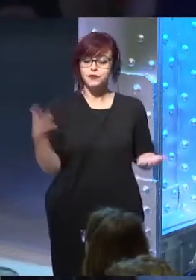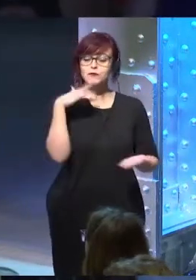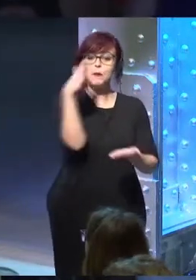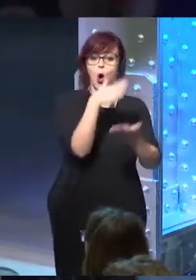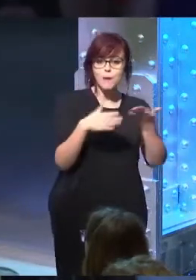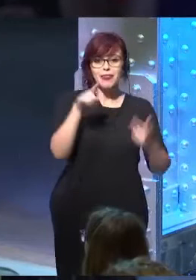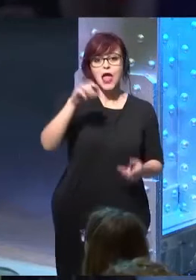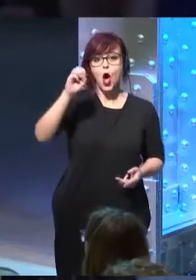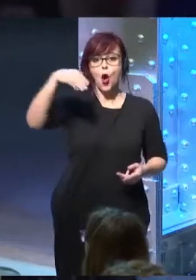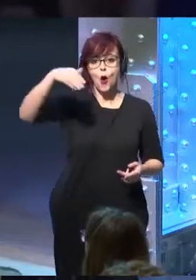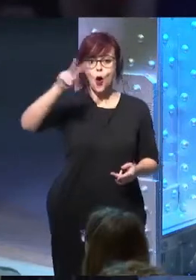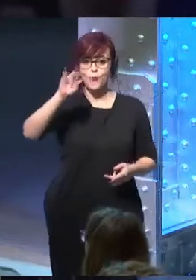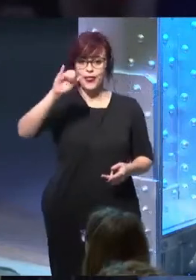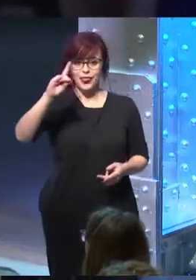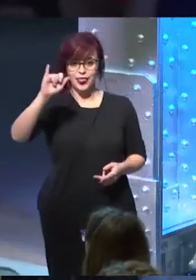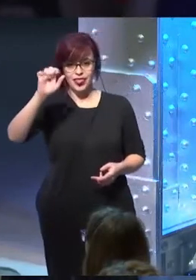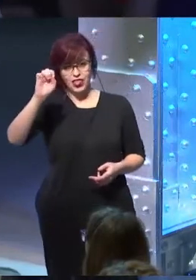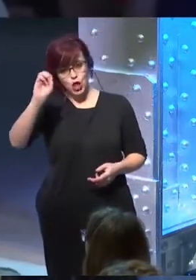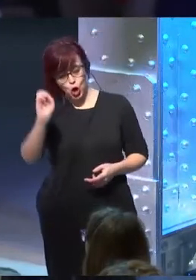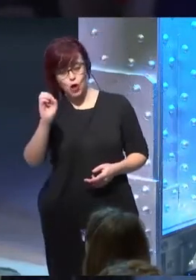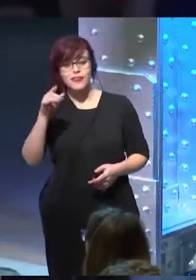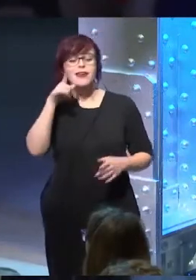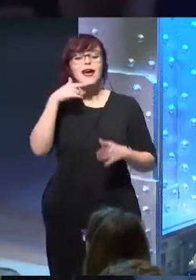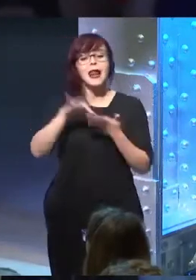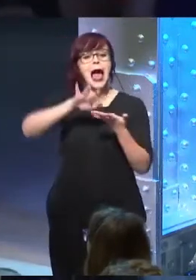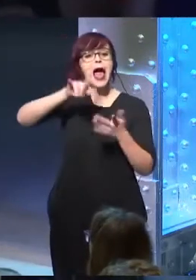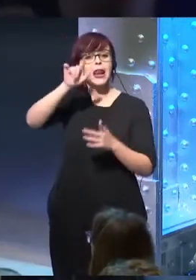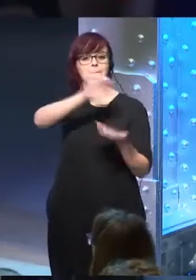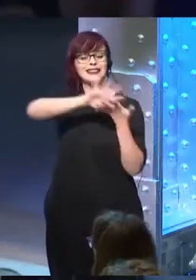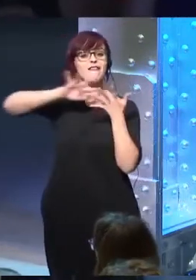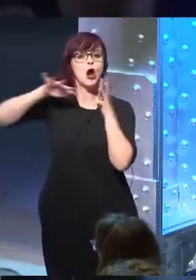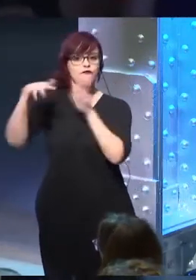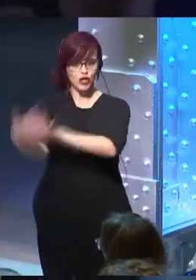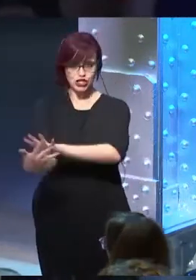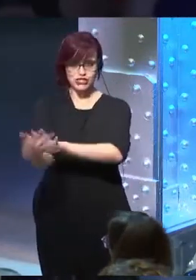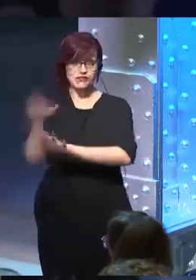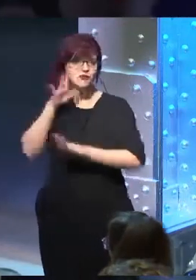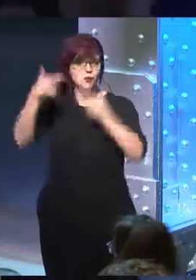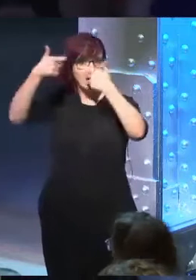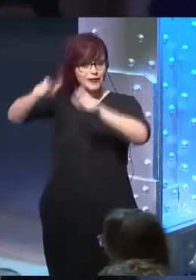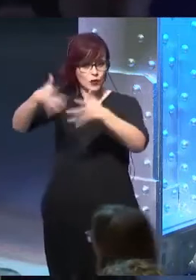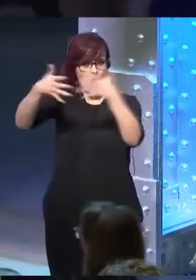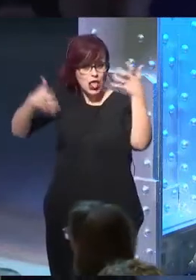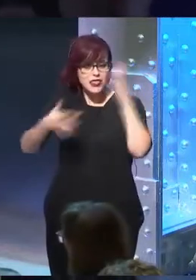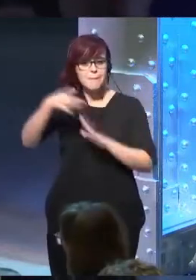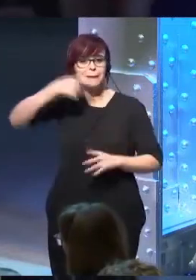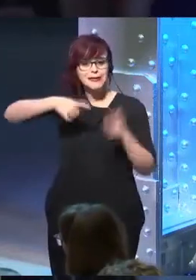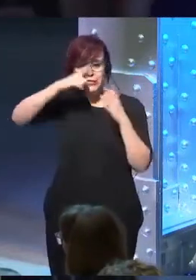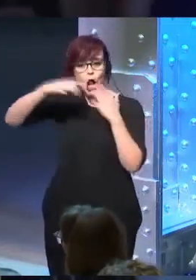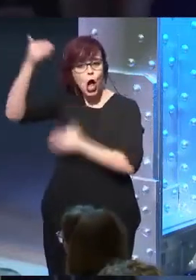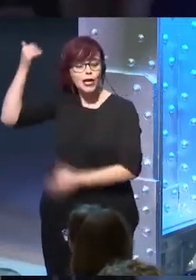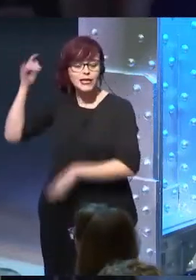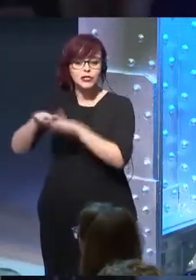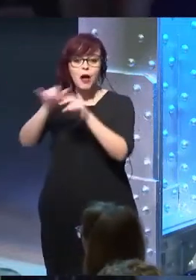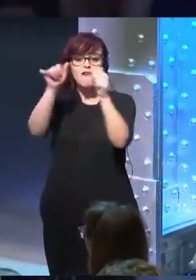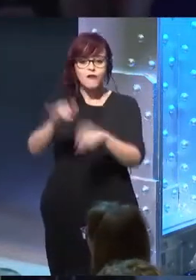that extraordinary mythological epic about people changing shape, becoming